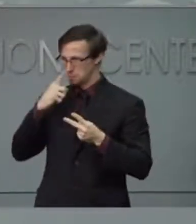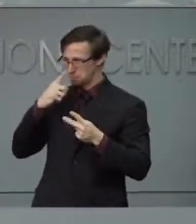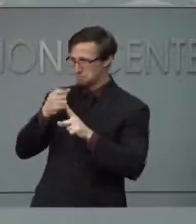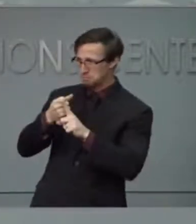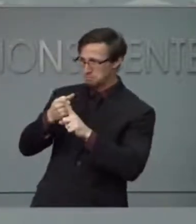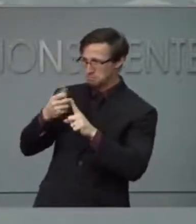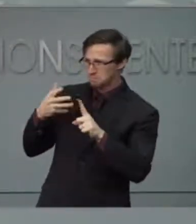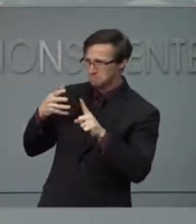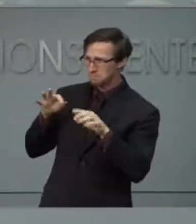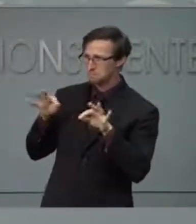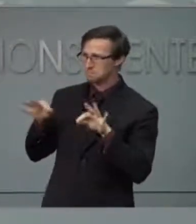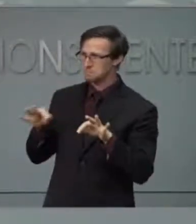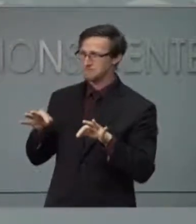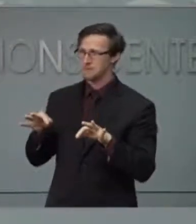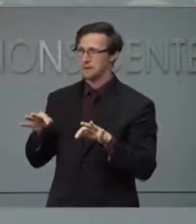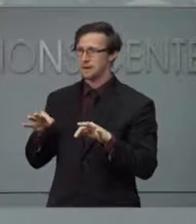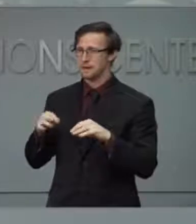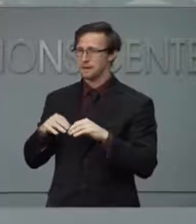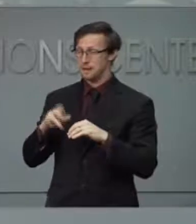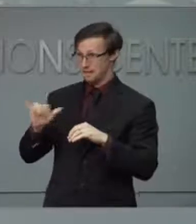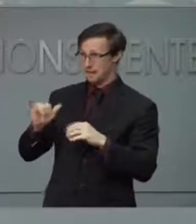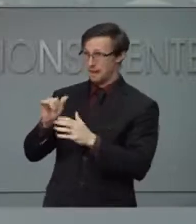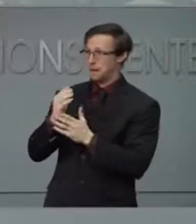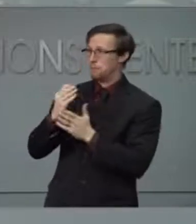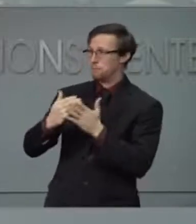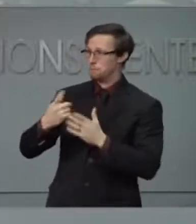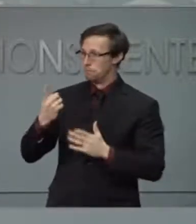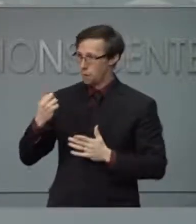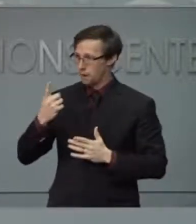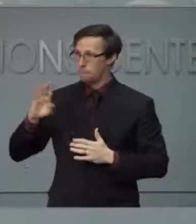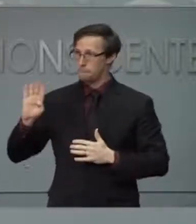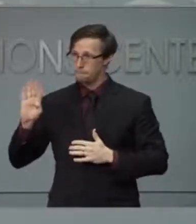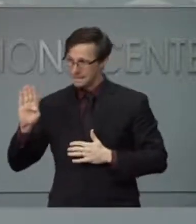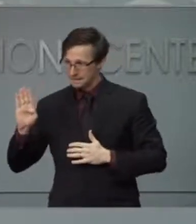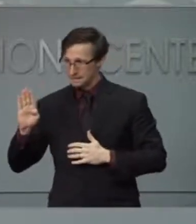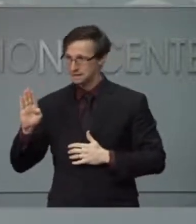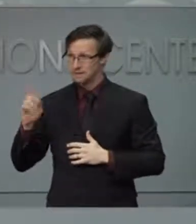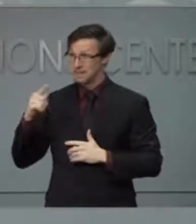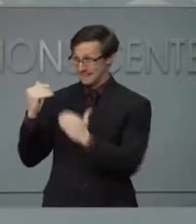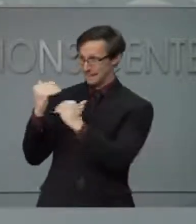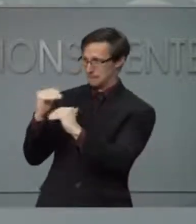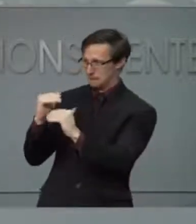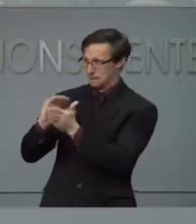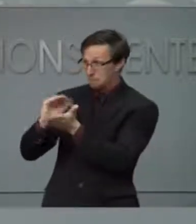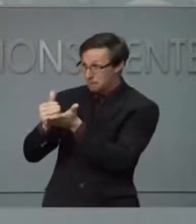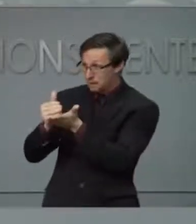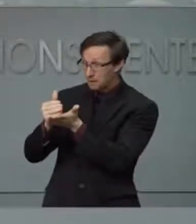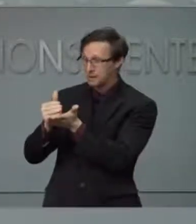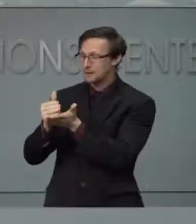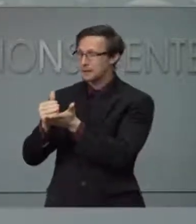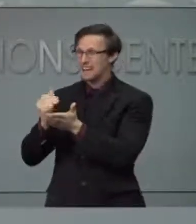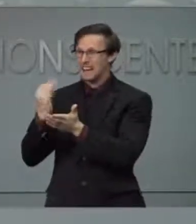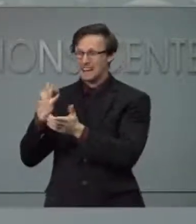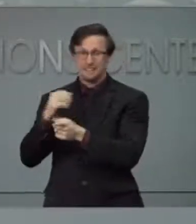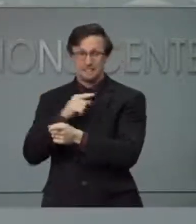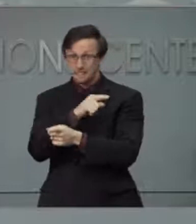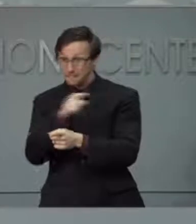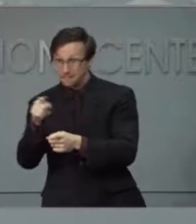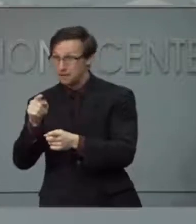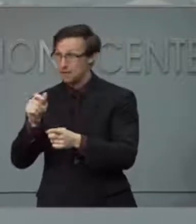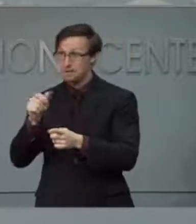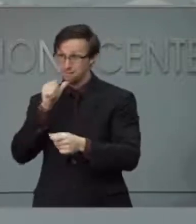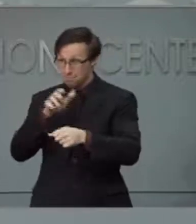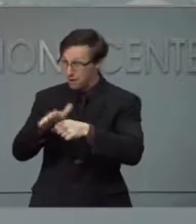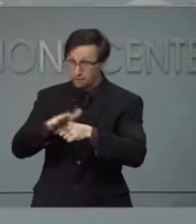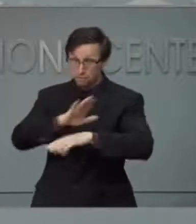about if in that phase 1B, if there are limited doses to the point where you couldn't vaccinate all staff